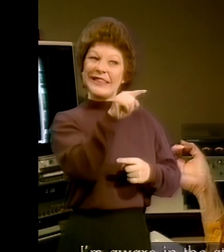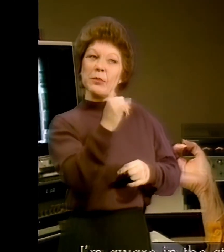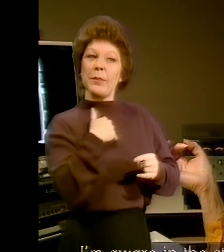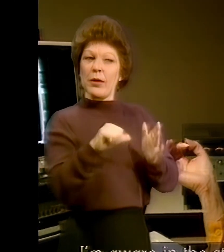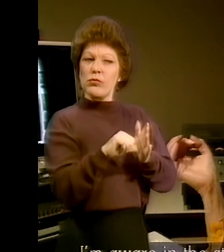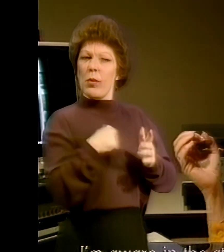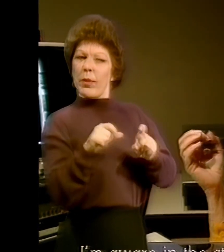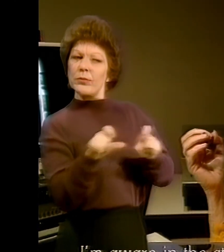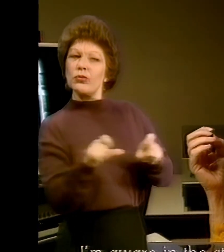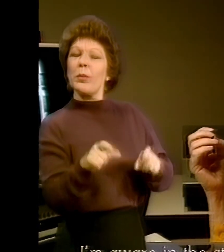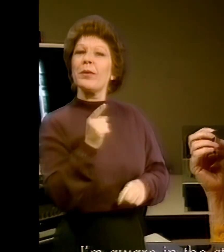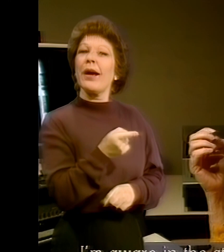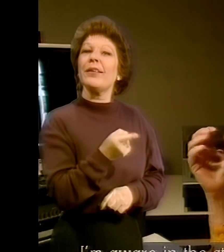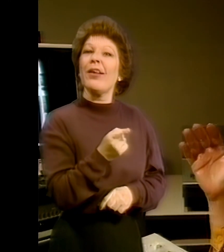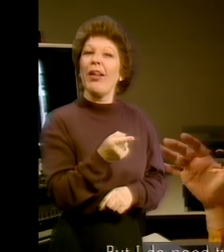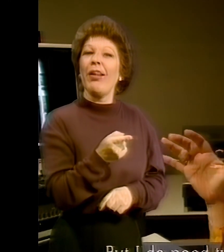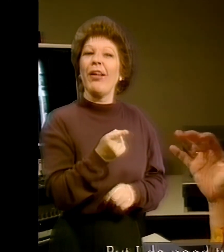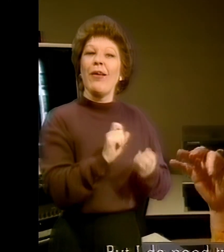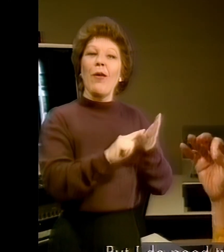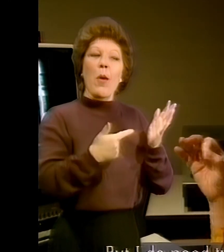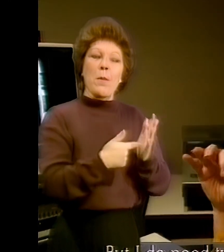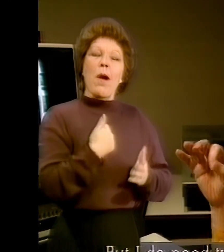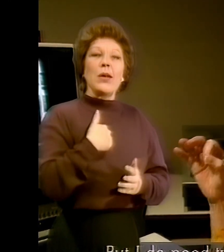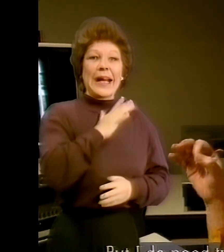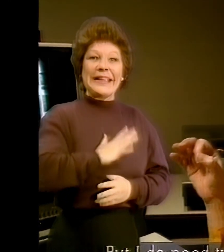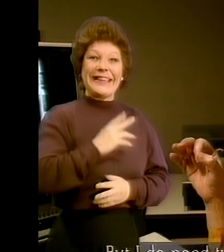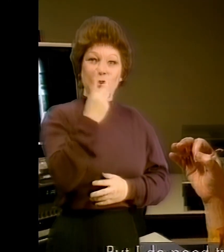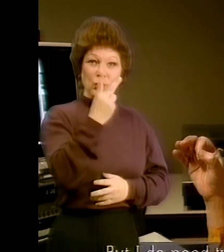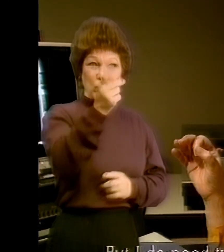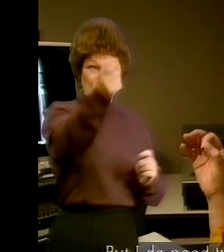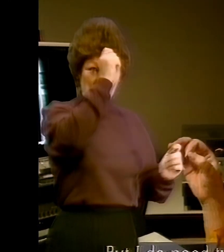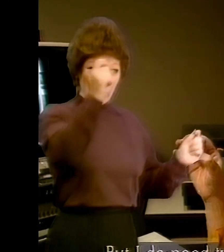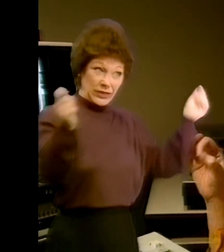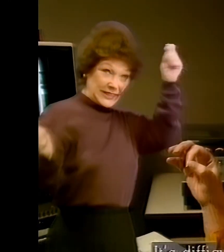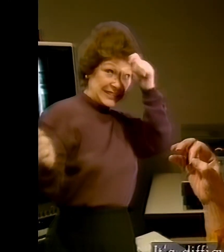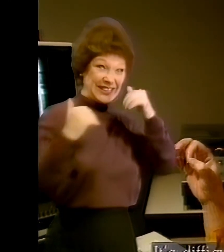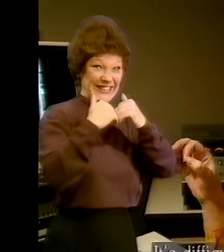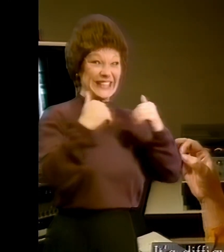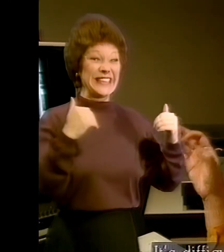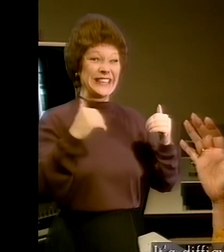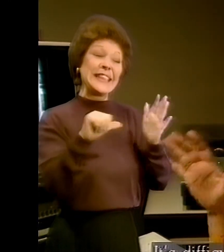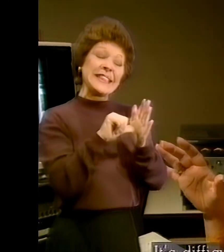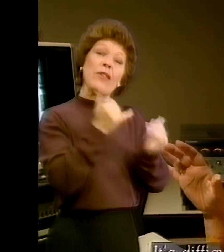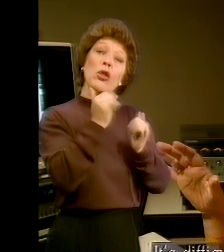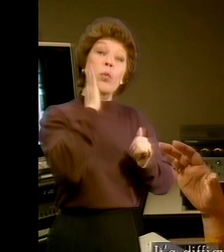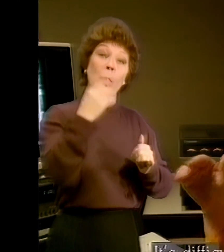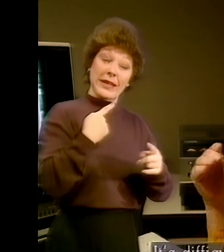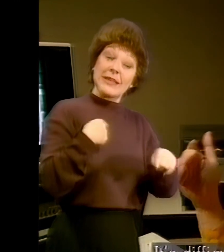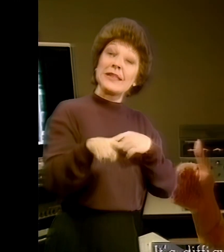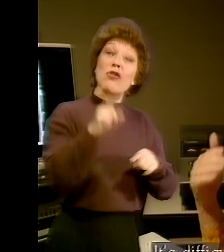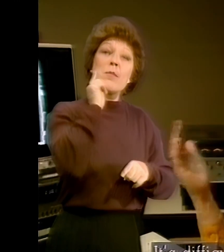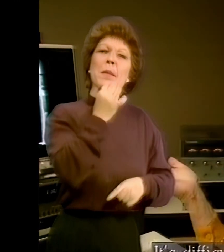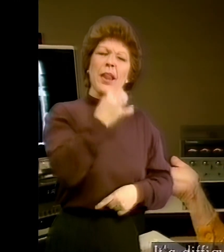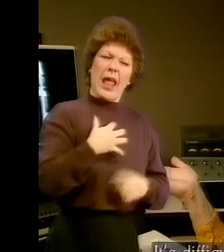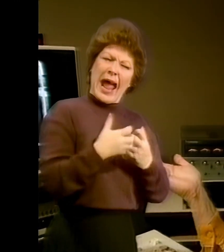it. Ah, I do need to have two separate hats. I do find it difficult sometimes when I'm directing it. When